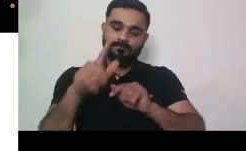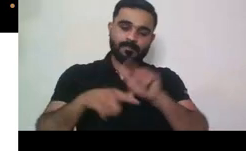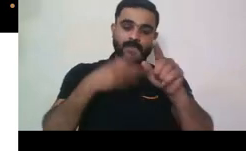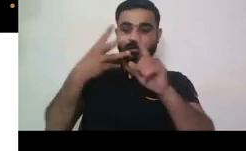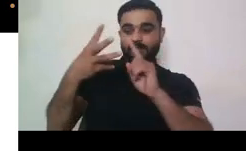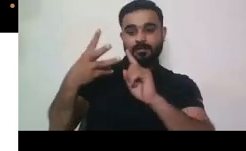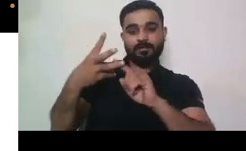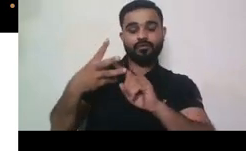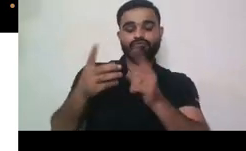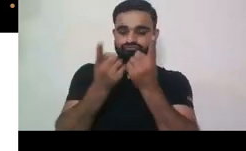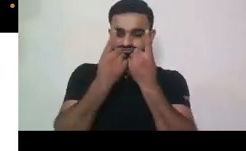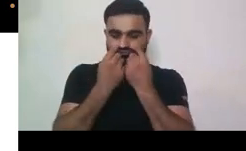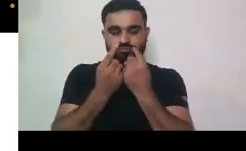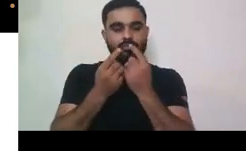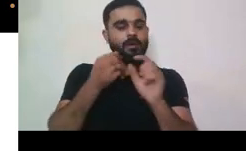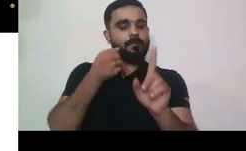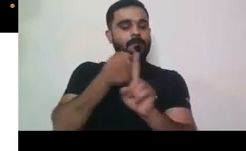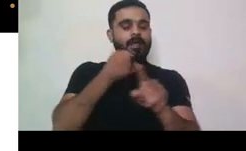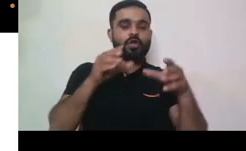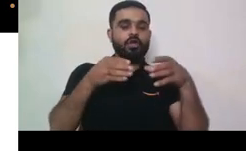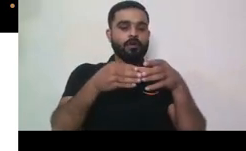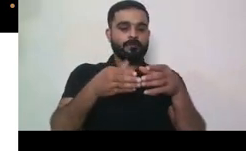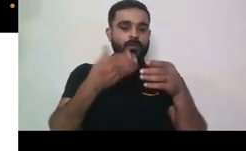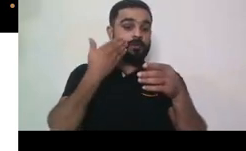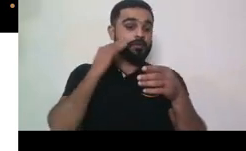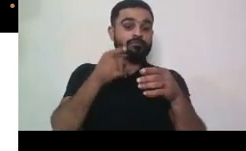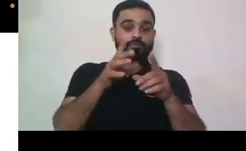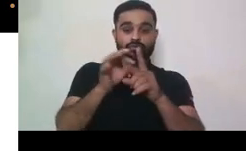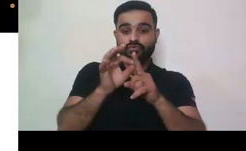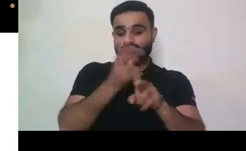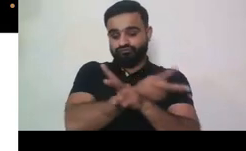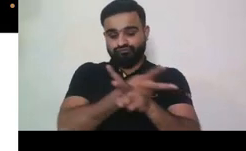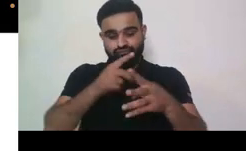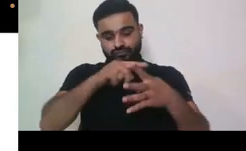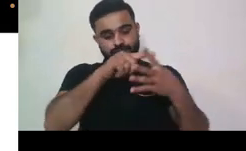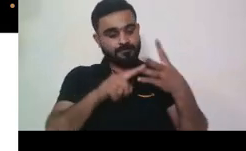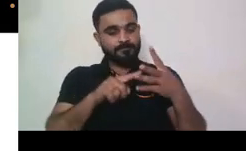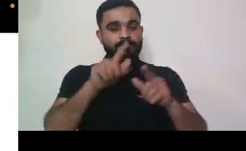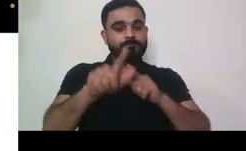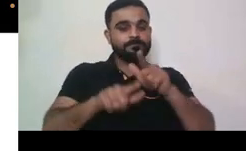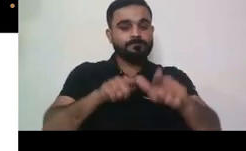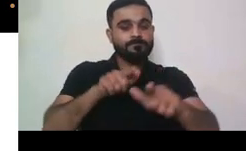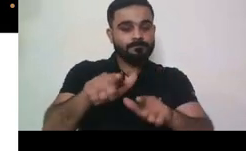is evaluating the effectiveness of the group. When you do all these three steps, then only your